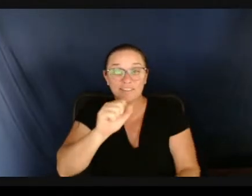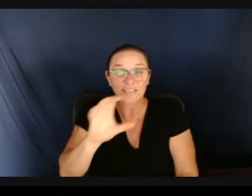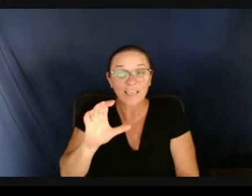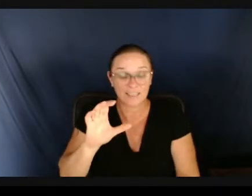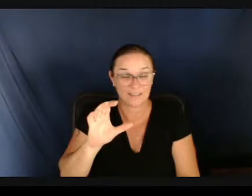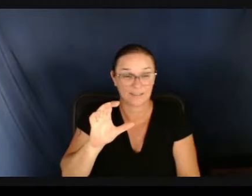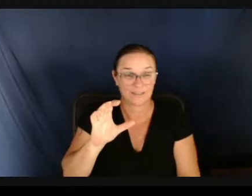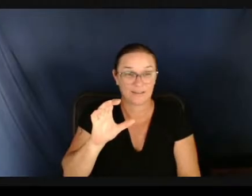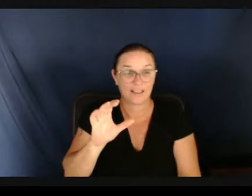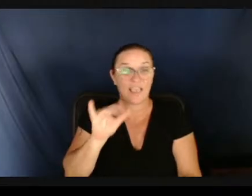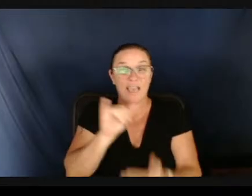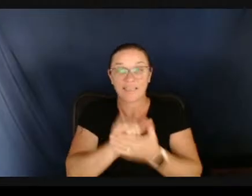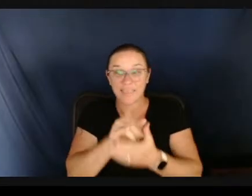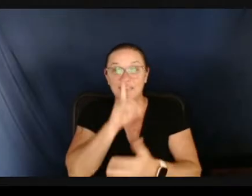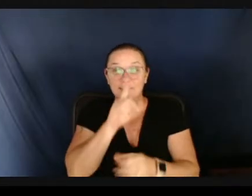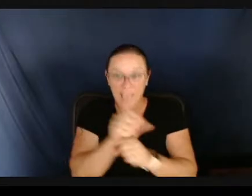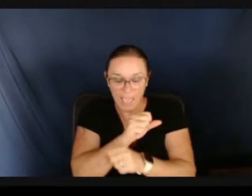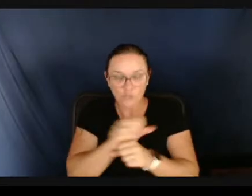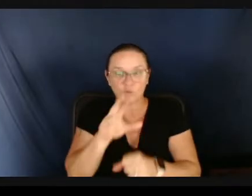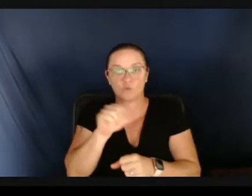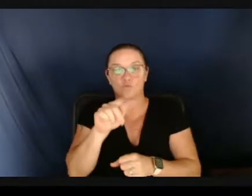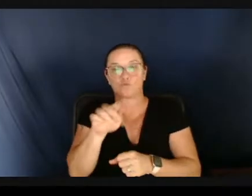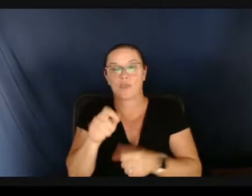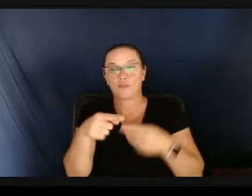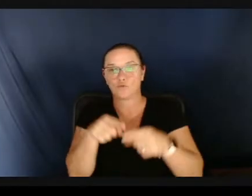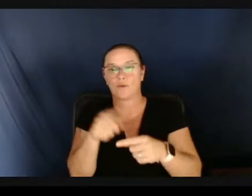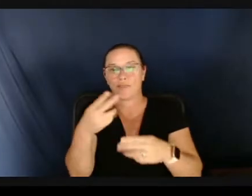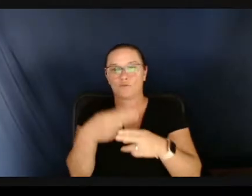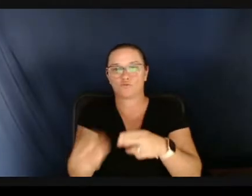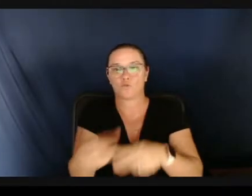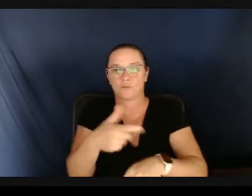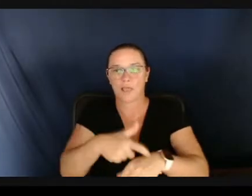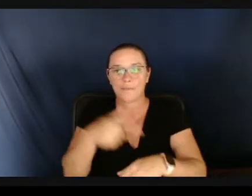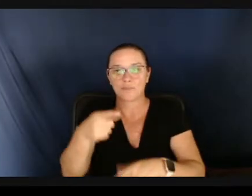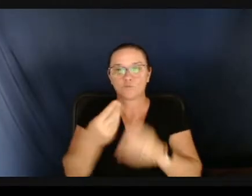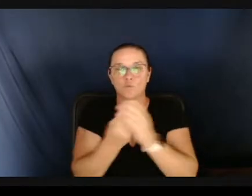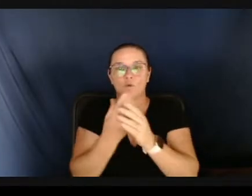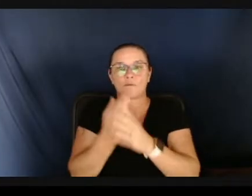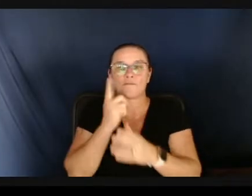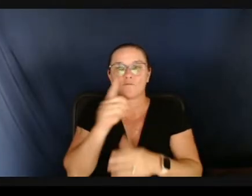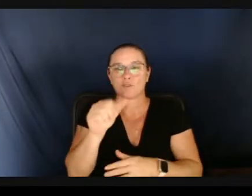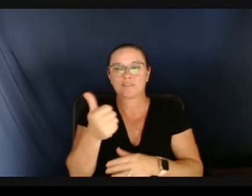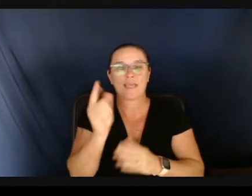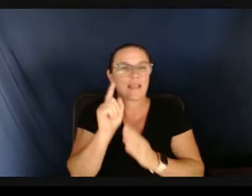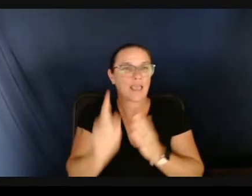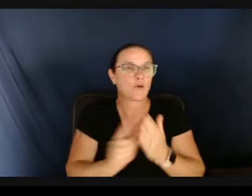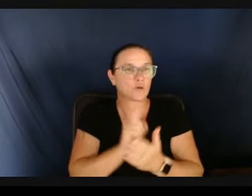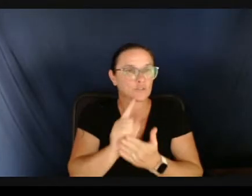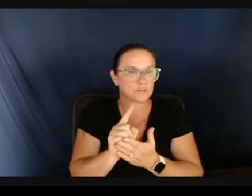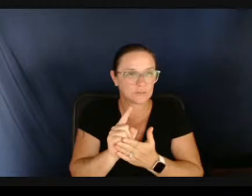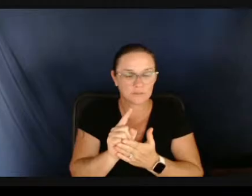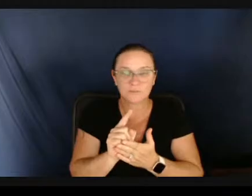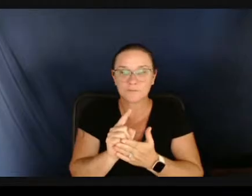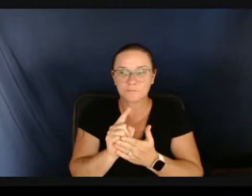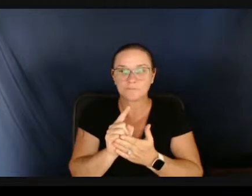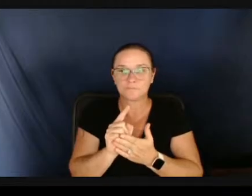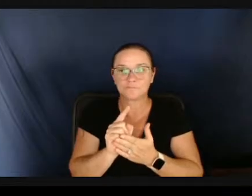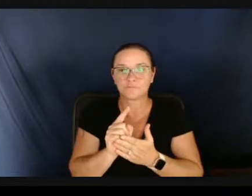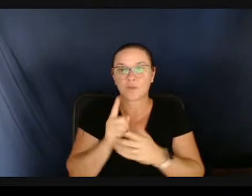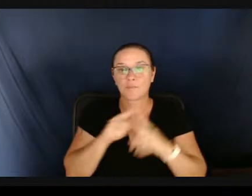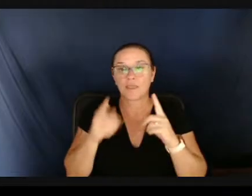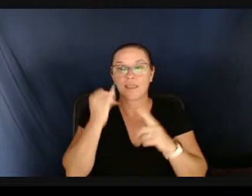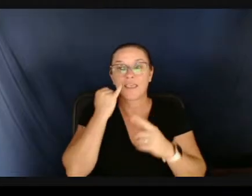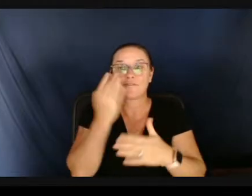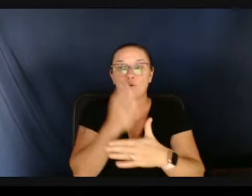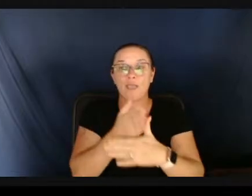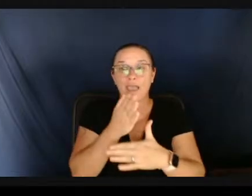real rate during that short time. This was erupting for 10 hours, right? But if you average out the